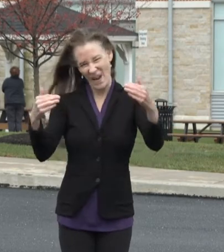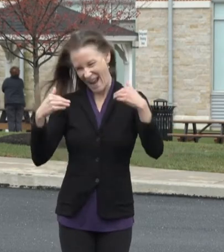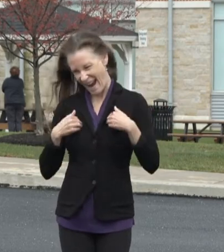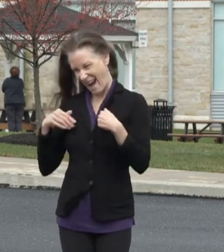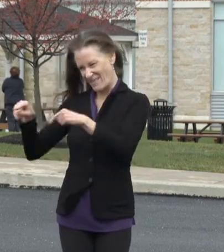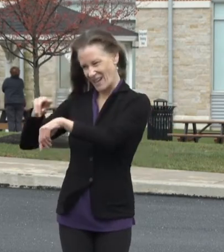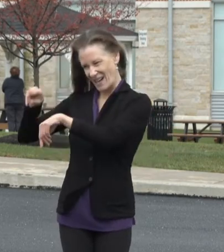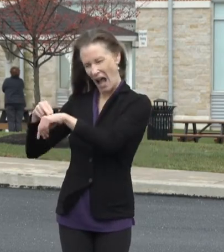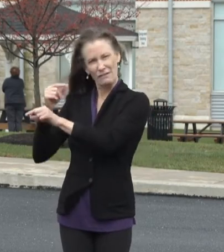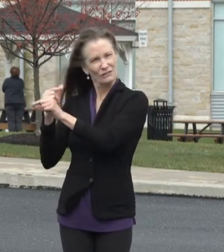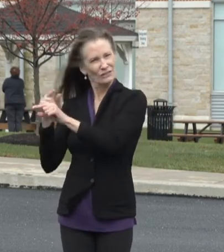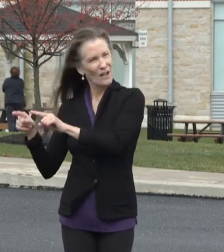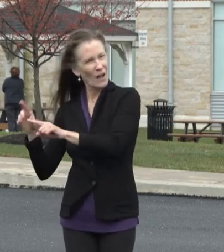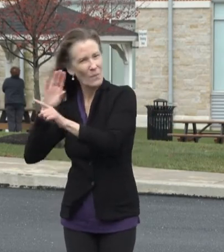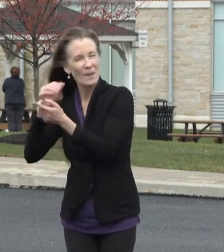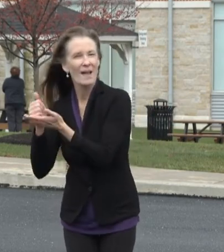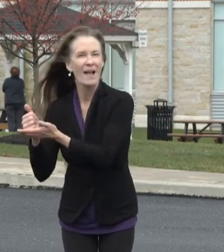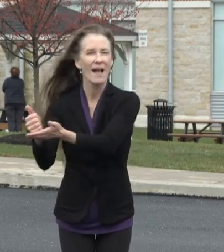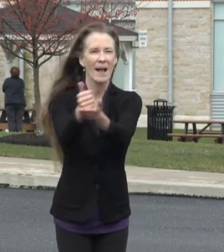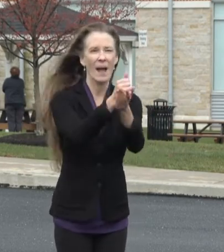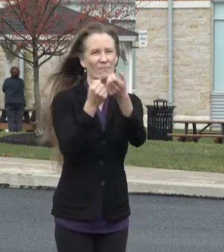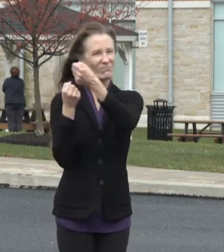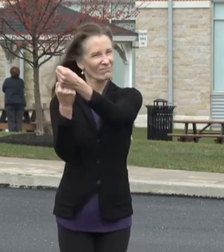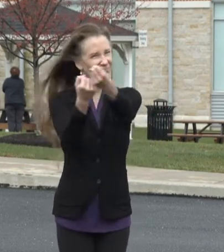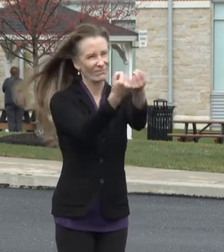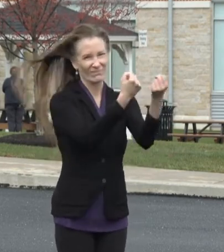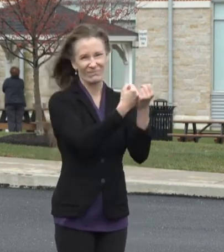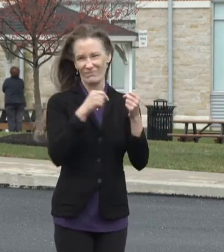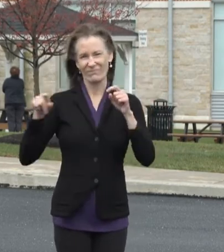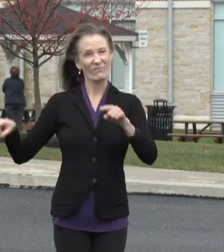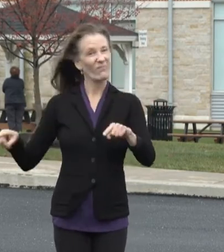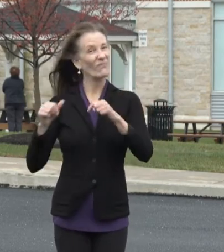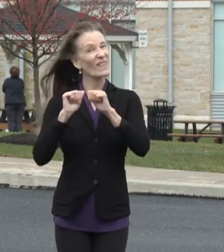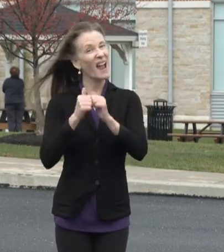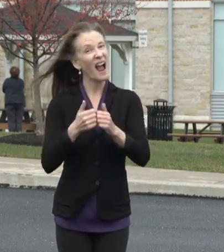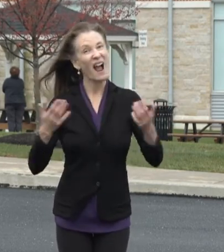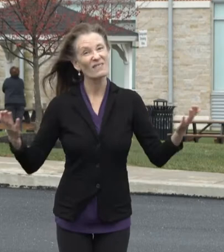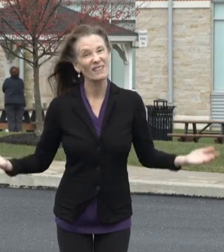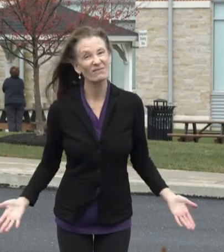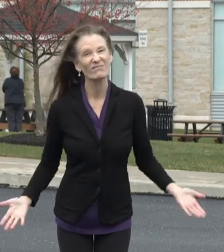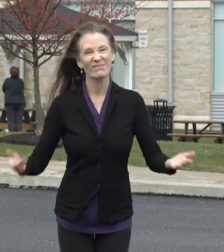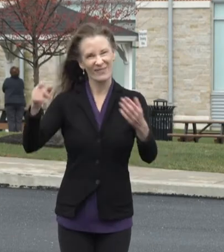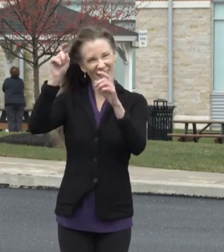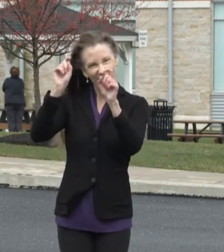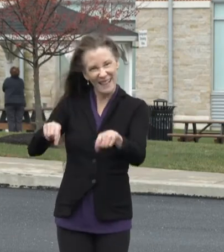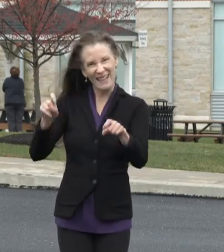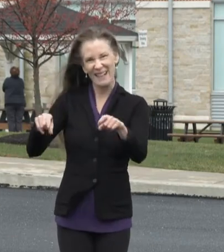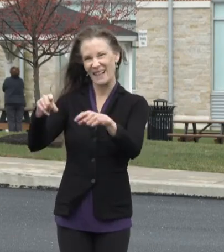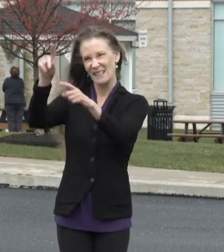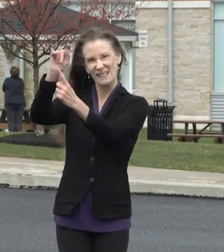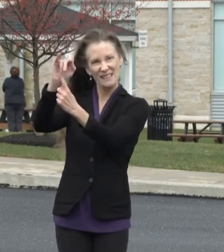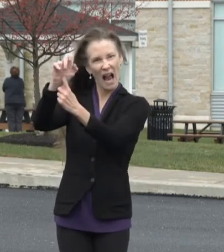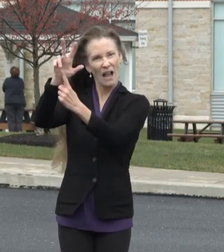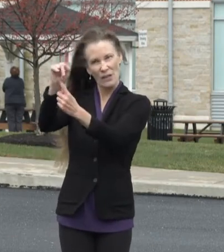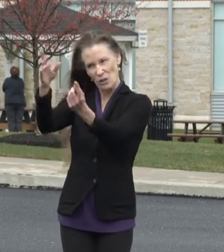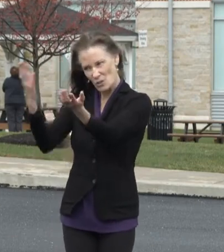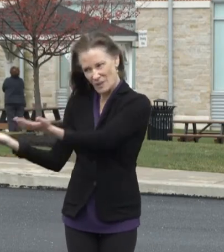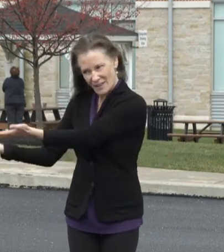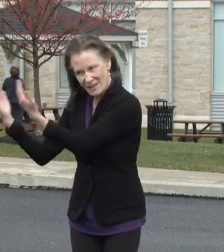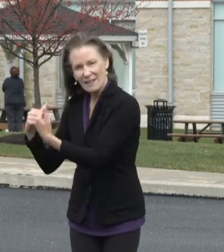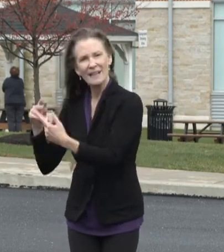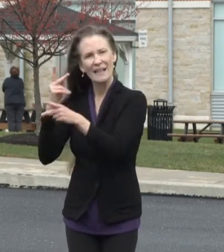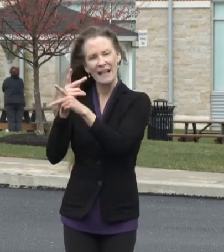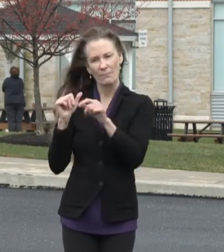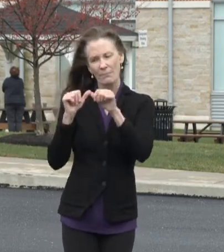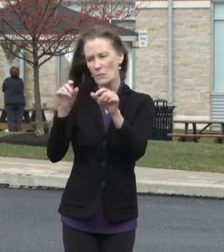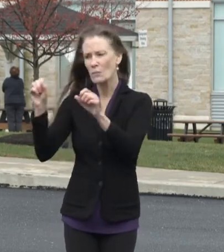us. And the only way to do that is to have our soldiers continue to be able to be in nursing homes, transporting PPE,